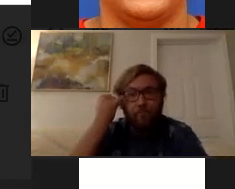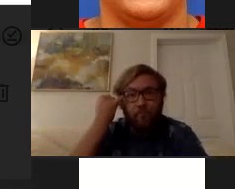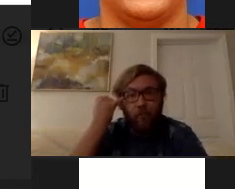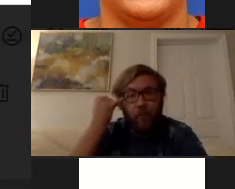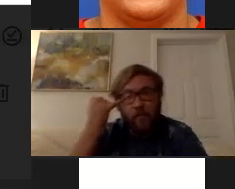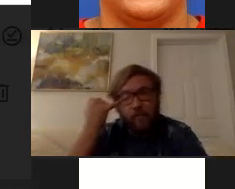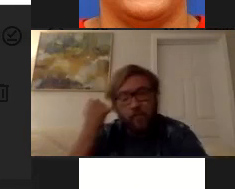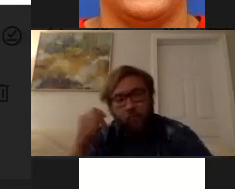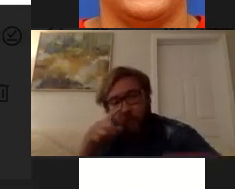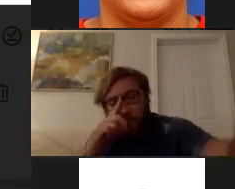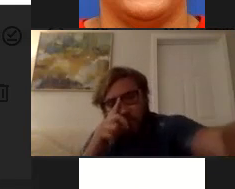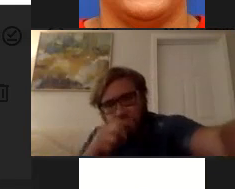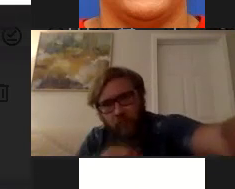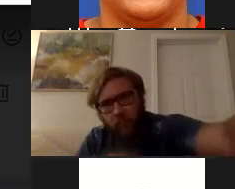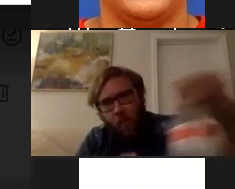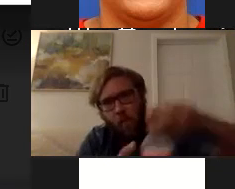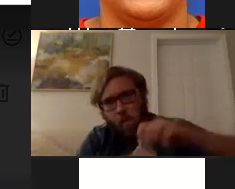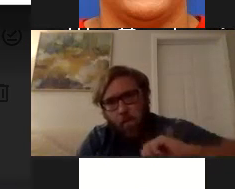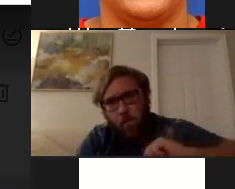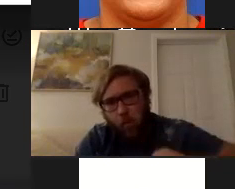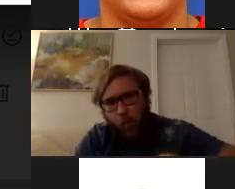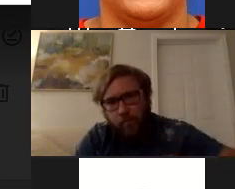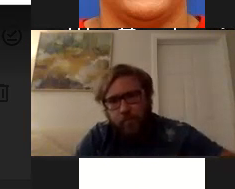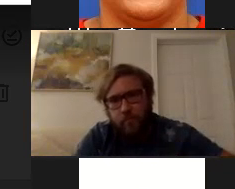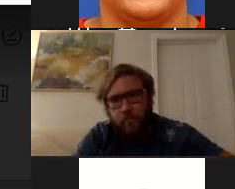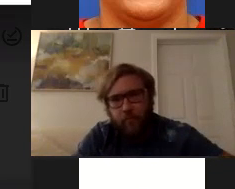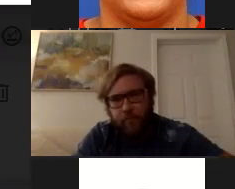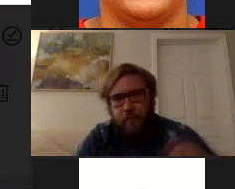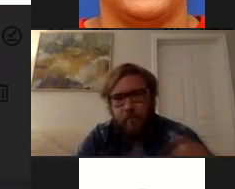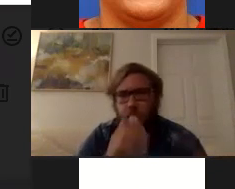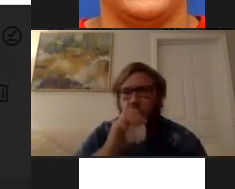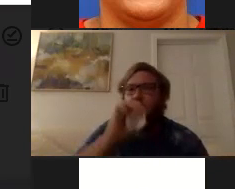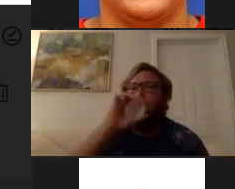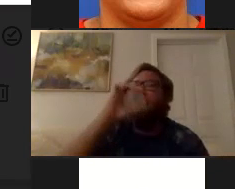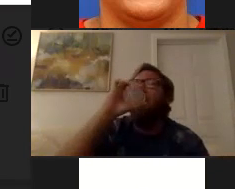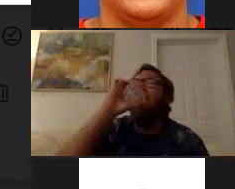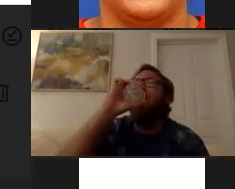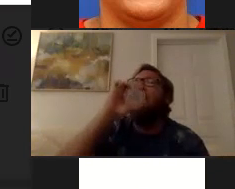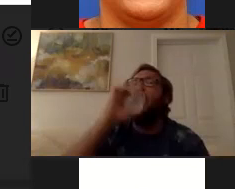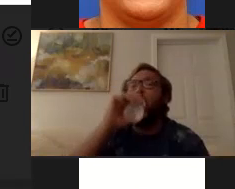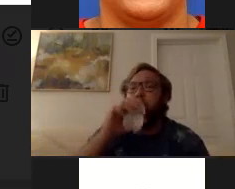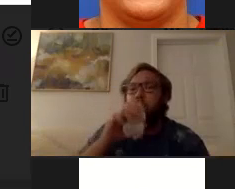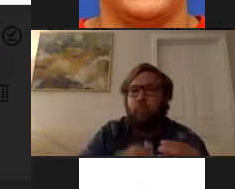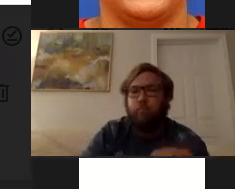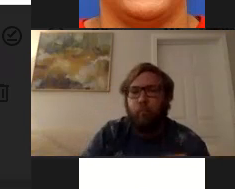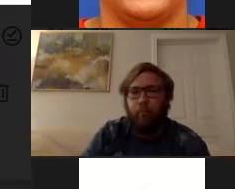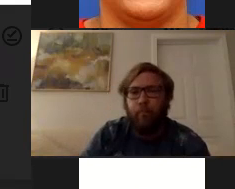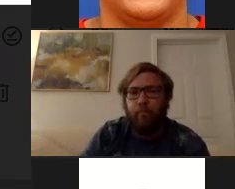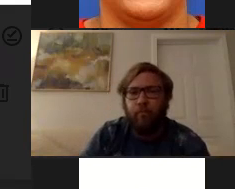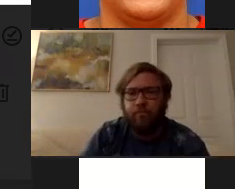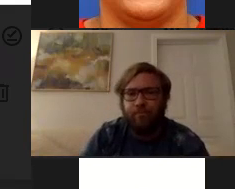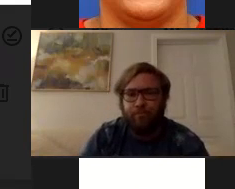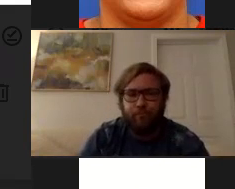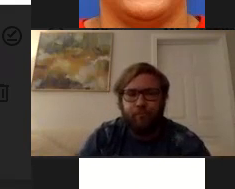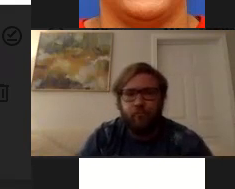is the frequency? Okay, so this is an example of using the universal wave equation. We are given